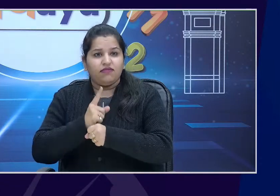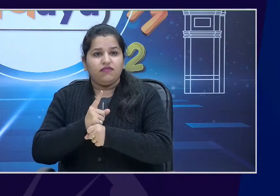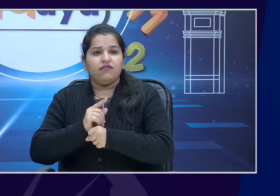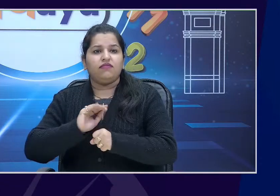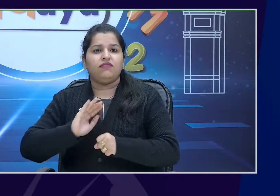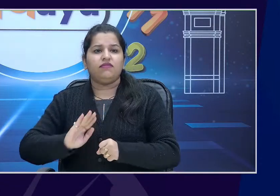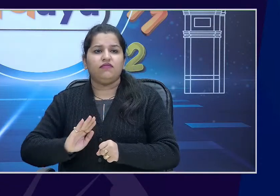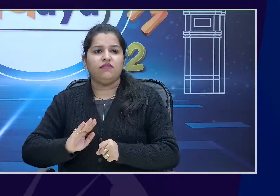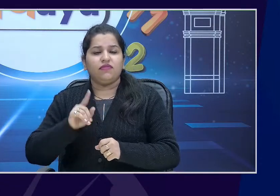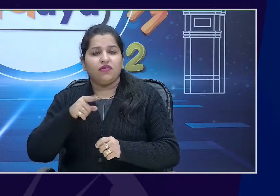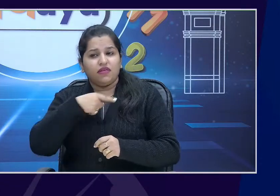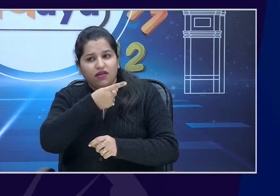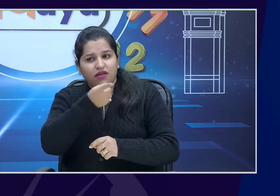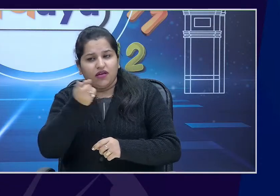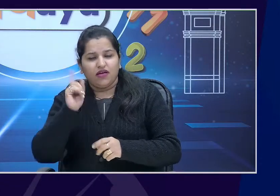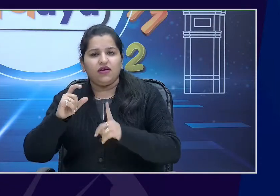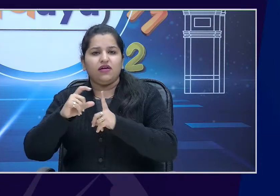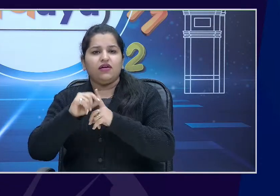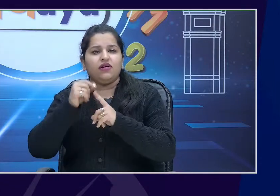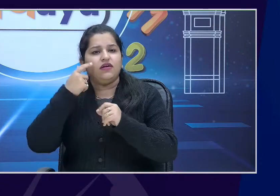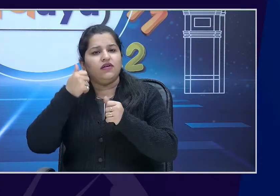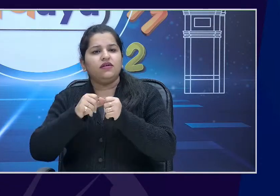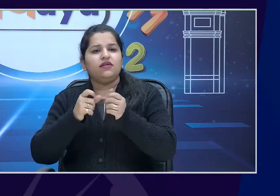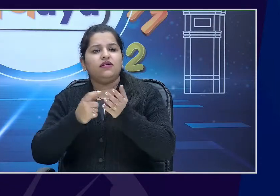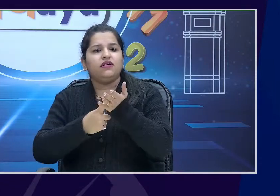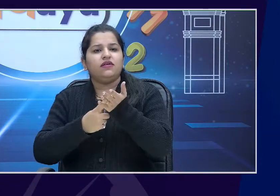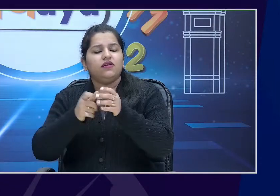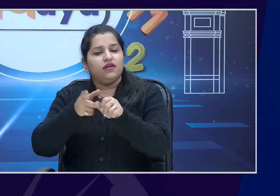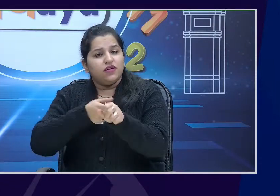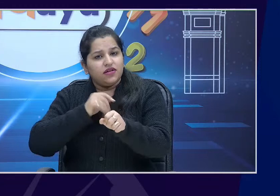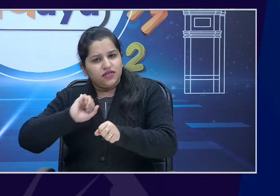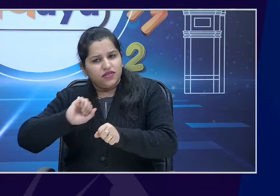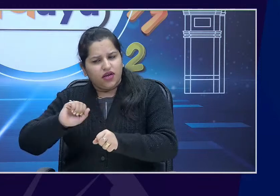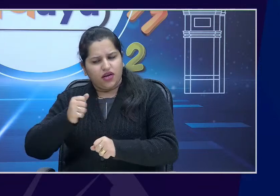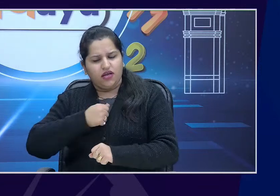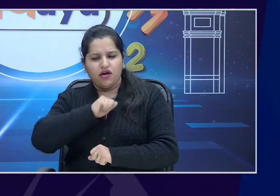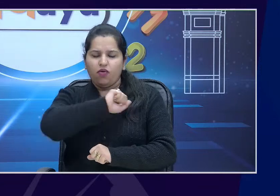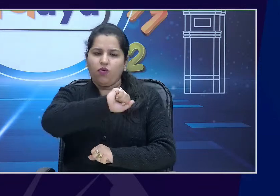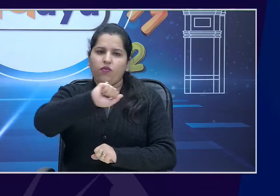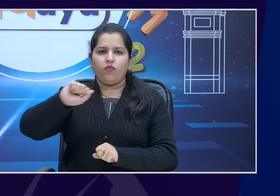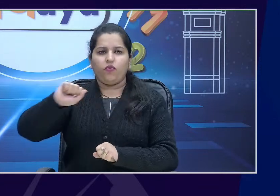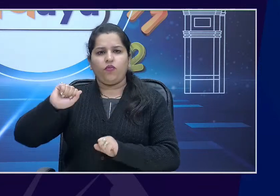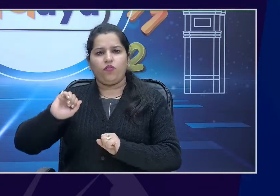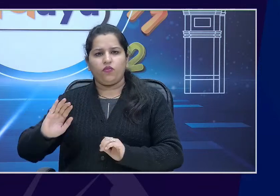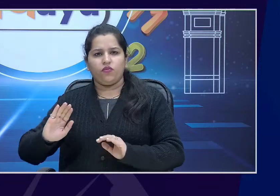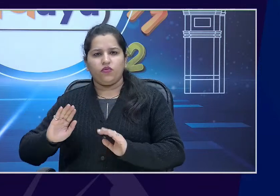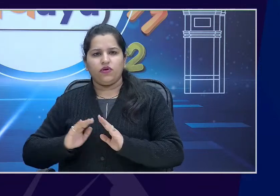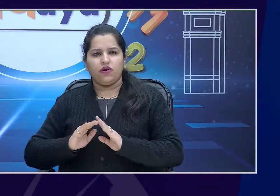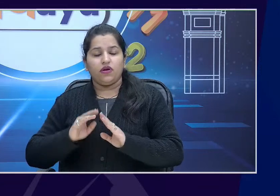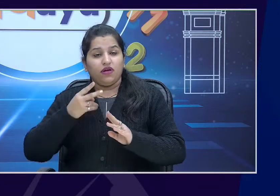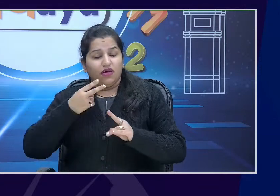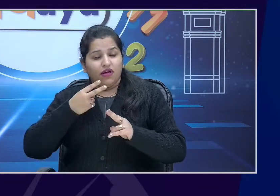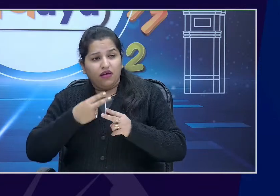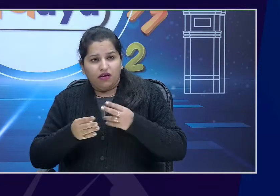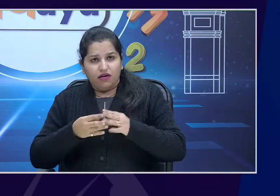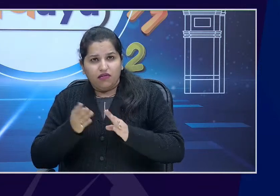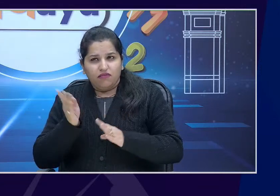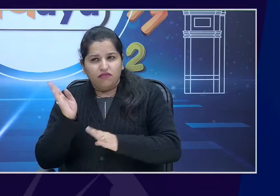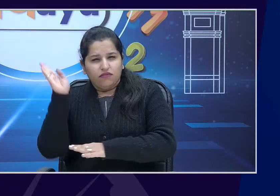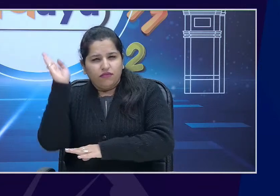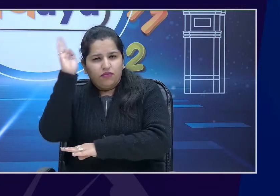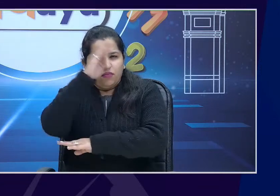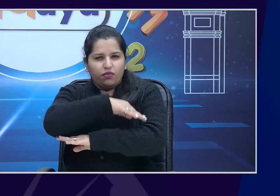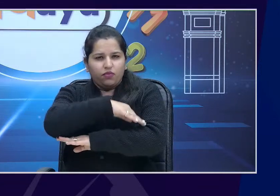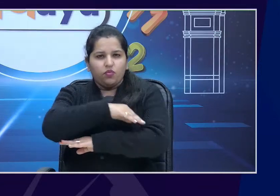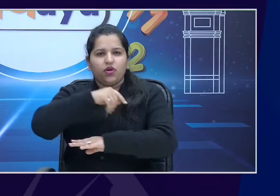also use at times I make a diary of my own, and I write whatever has to be taken for that. What